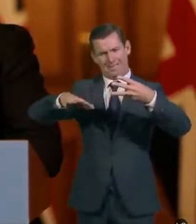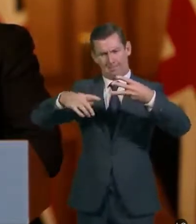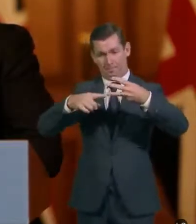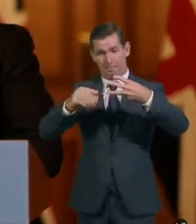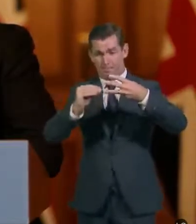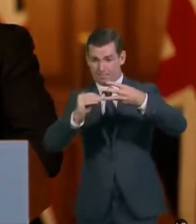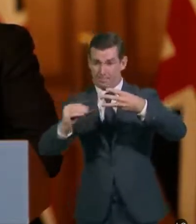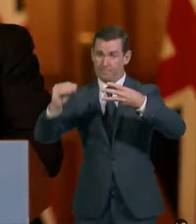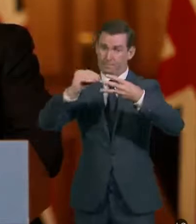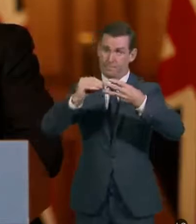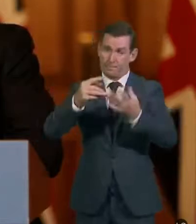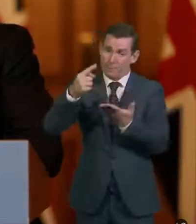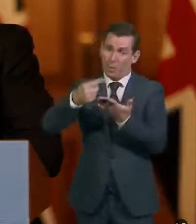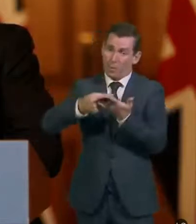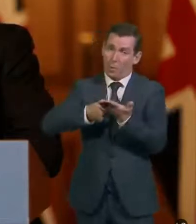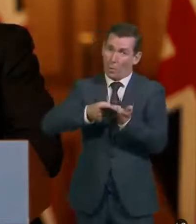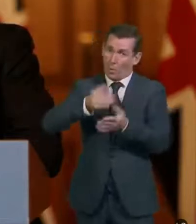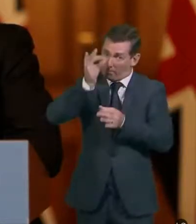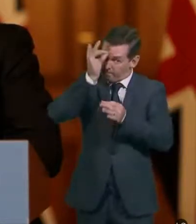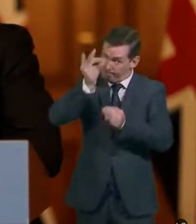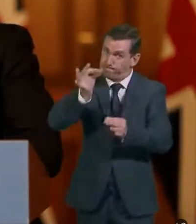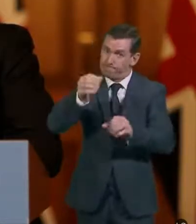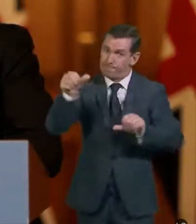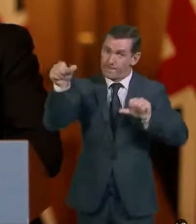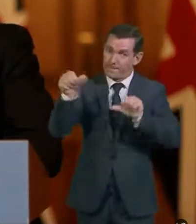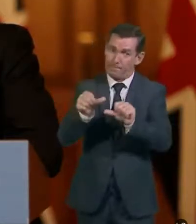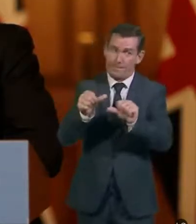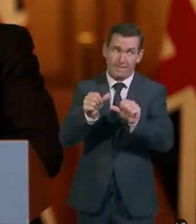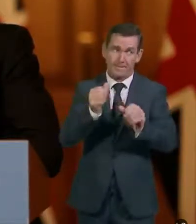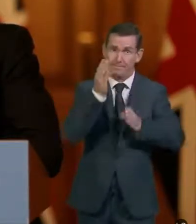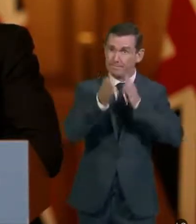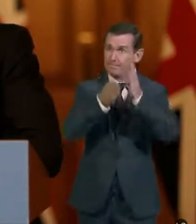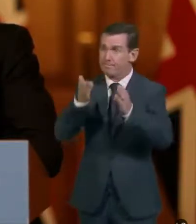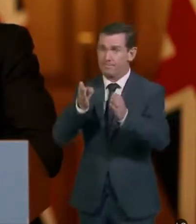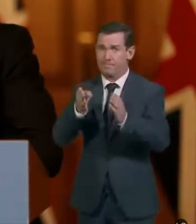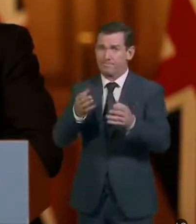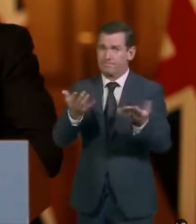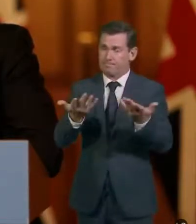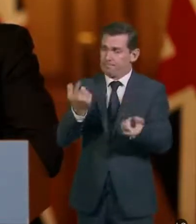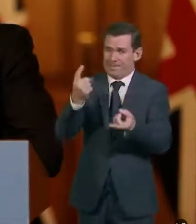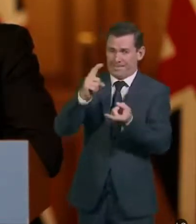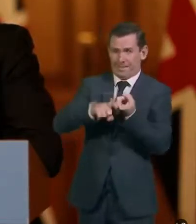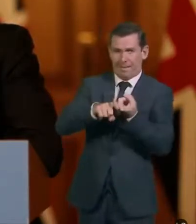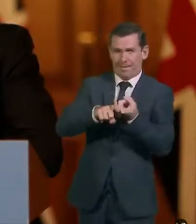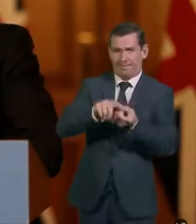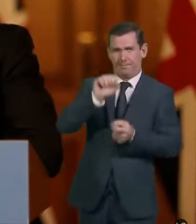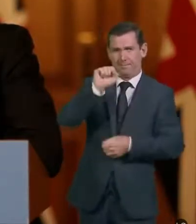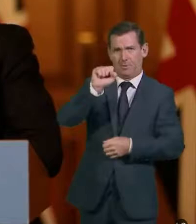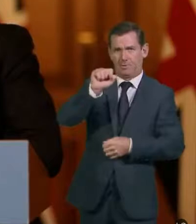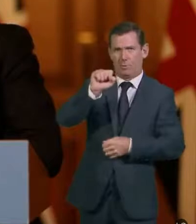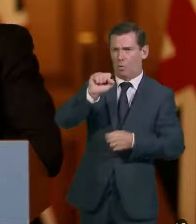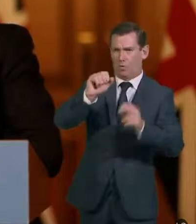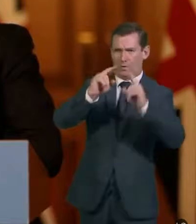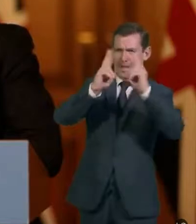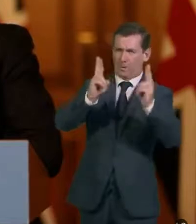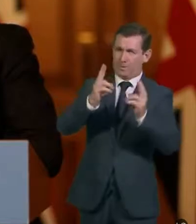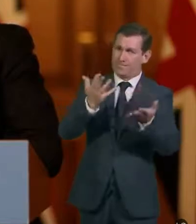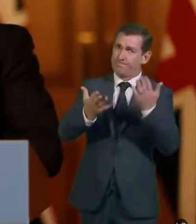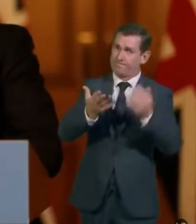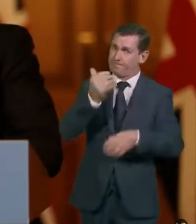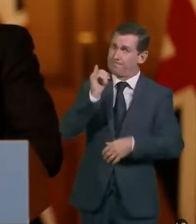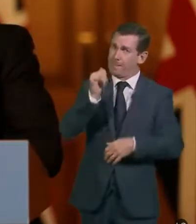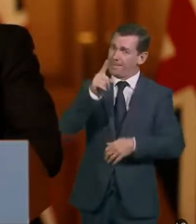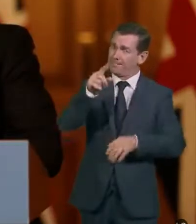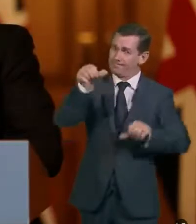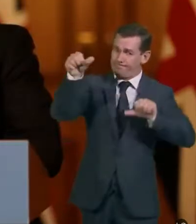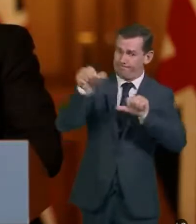alas. So depending on how you define your household, you may find there are restrictions. But you really need to go